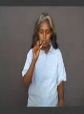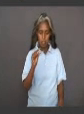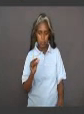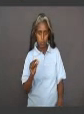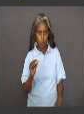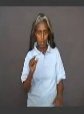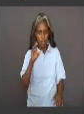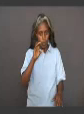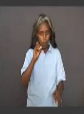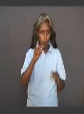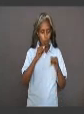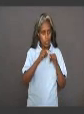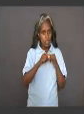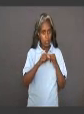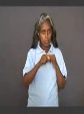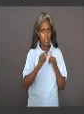smaller coterminal.